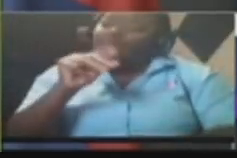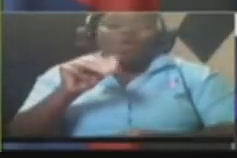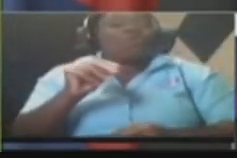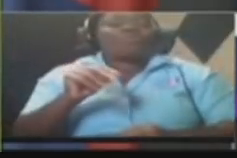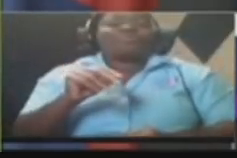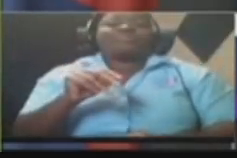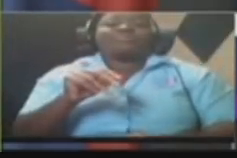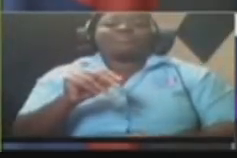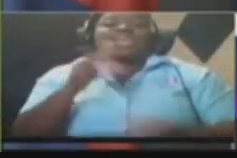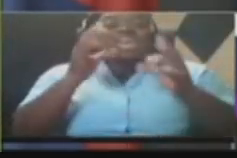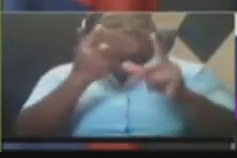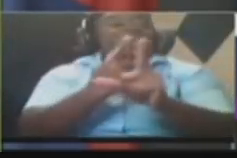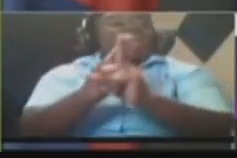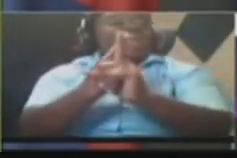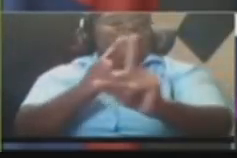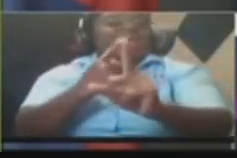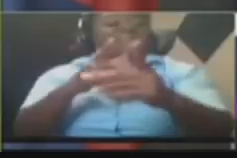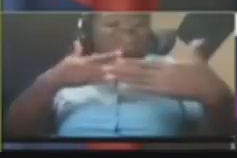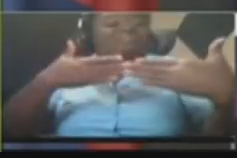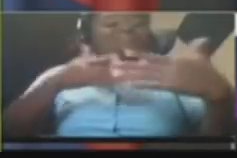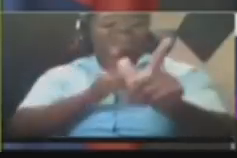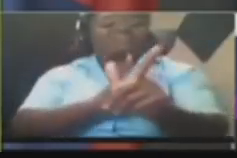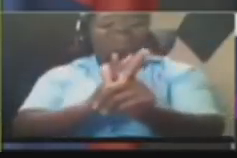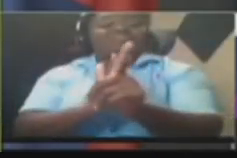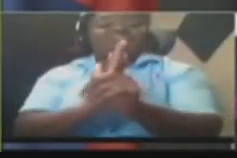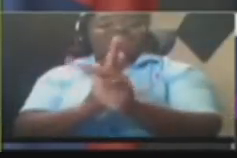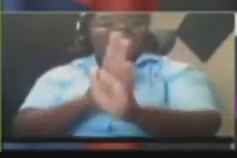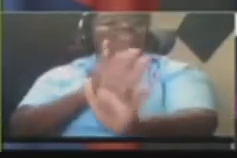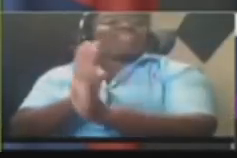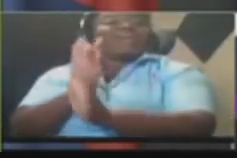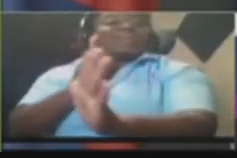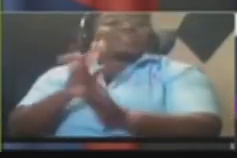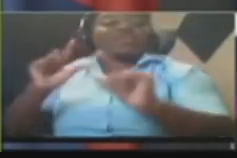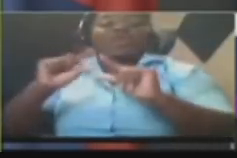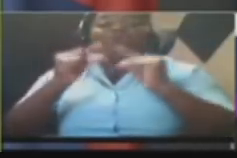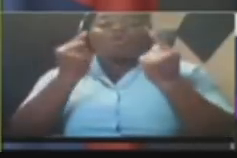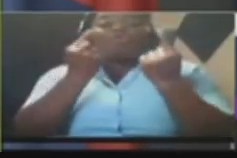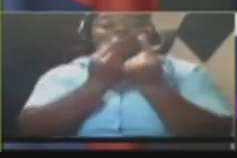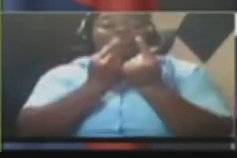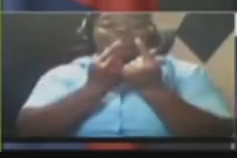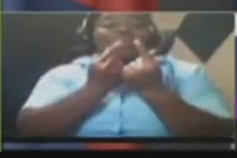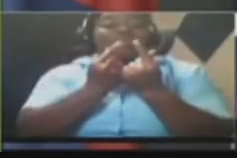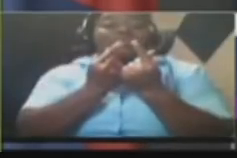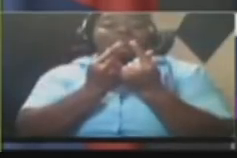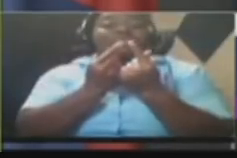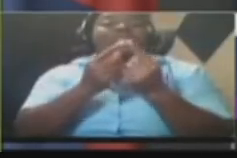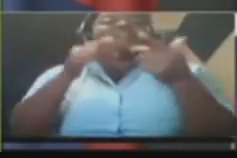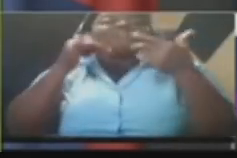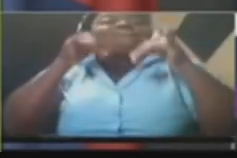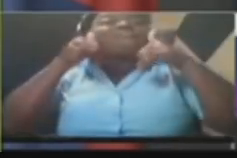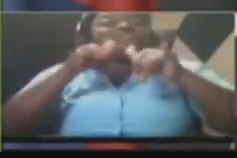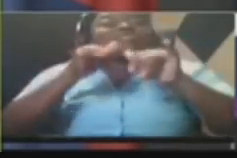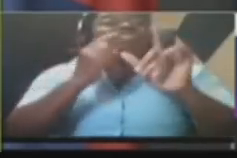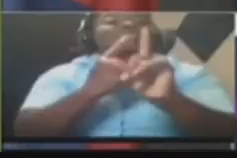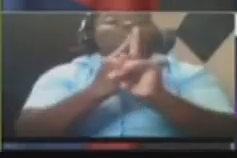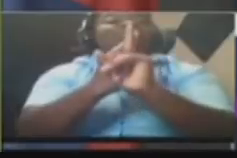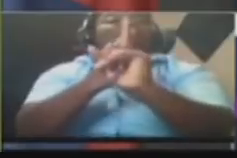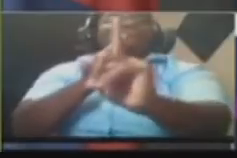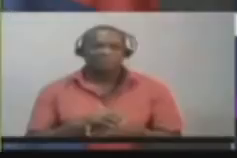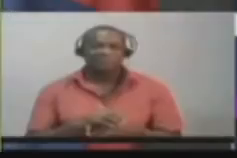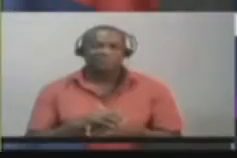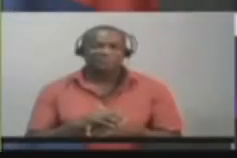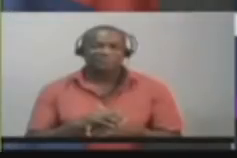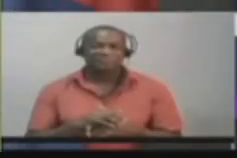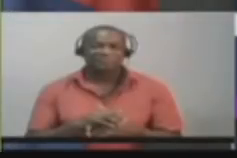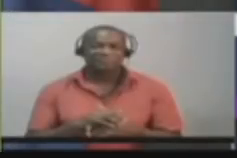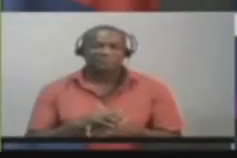line. You may be in a group, but spread out. Stay 6 feet away from the person in front of you, and